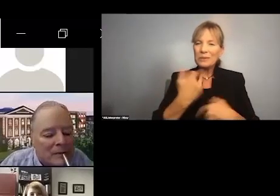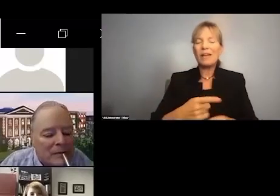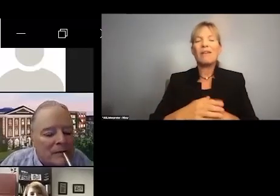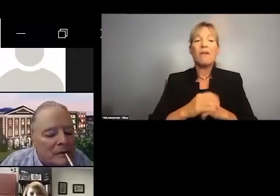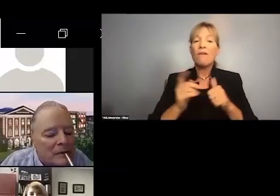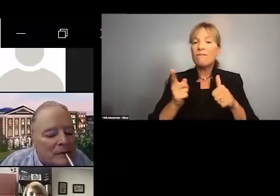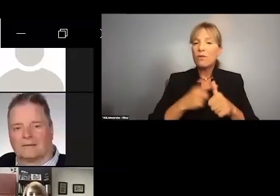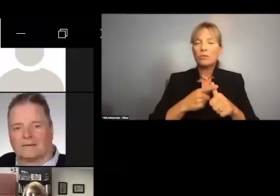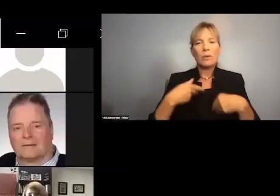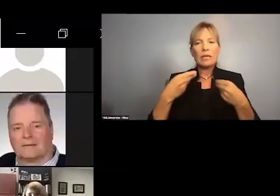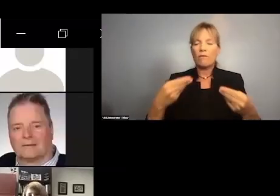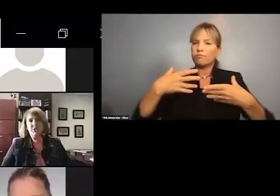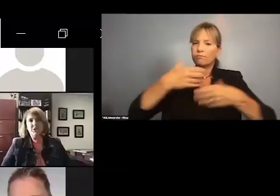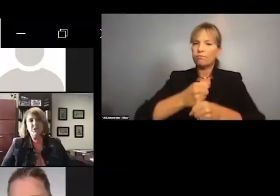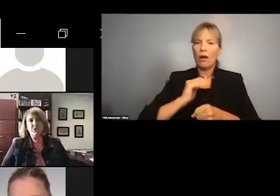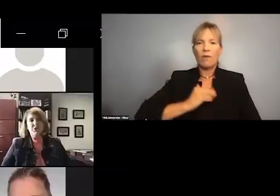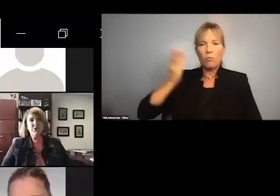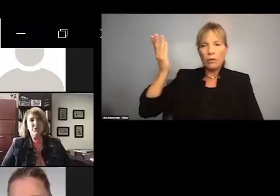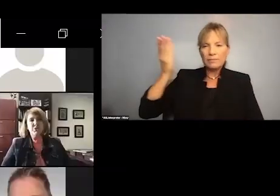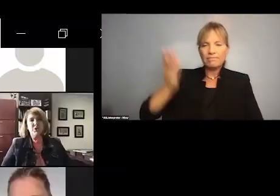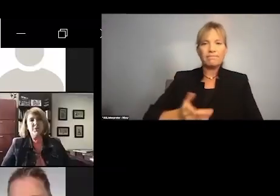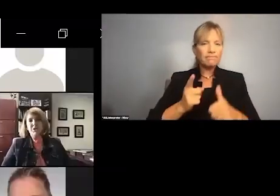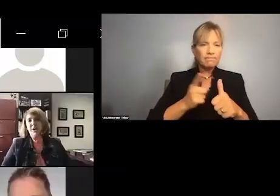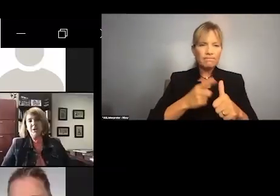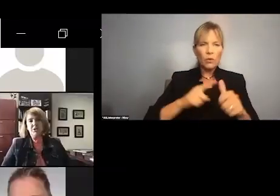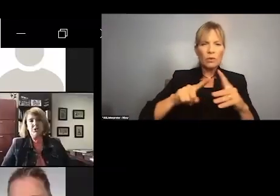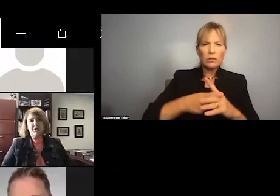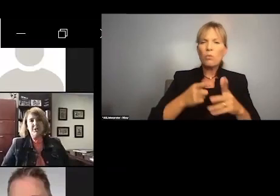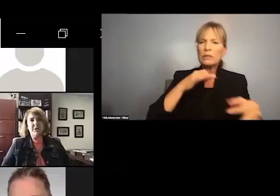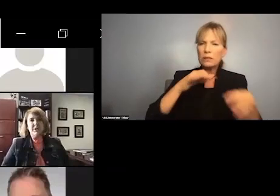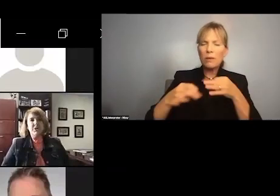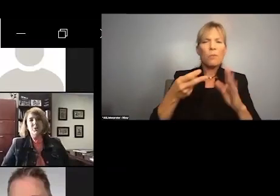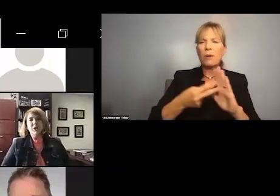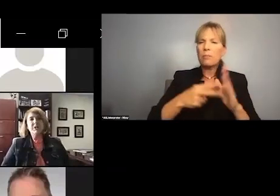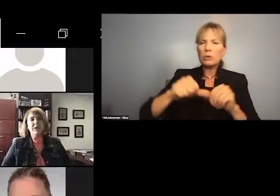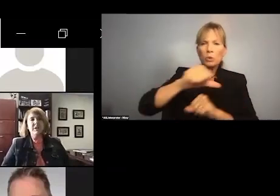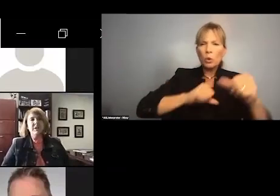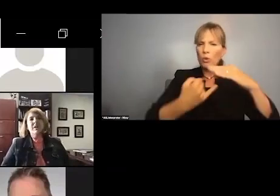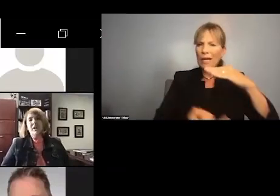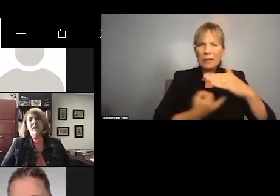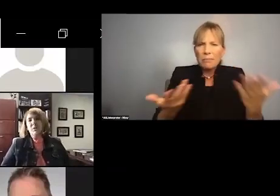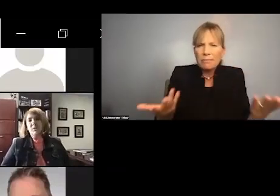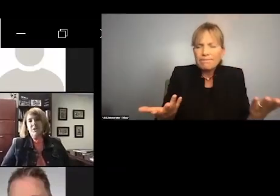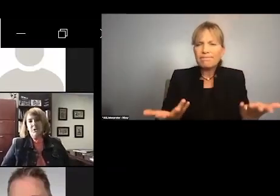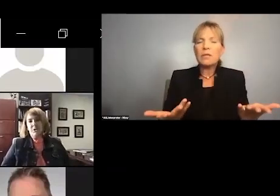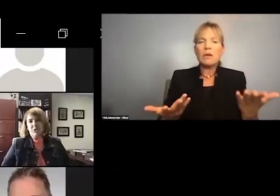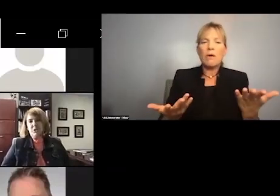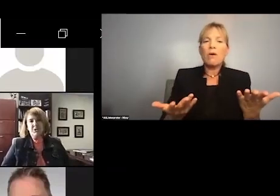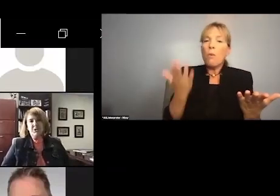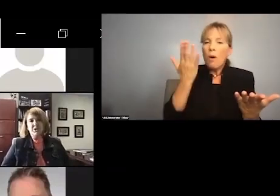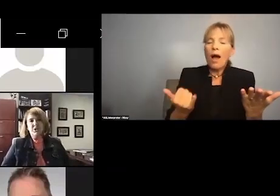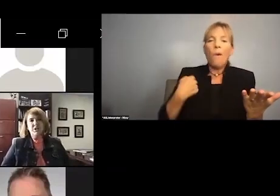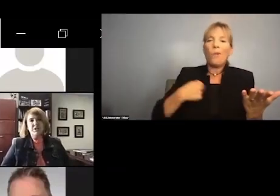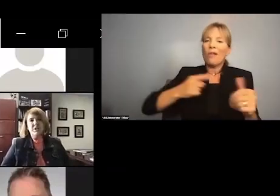to start by providing an overview of our presentation. So first, we'll start by describing social isolation. What is it? Not only because we're the